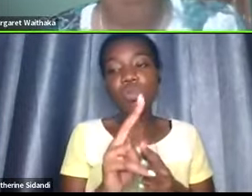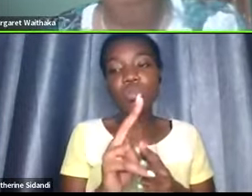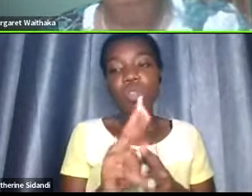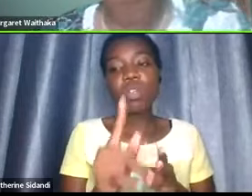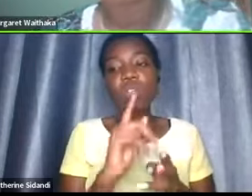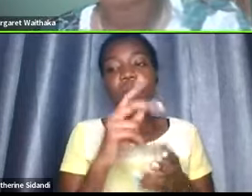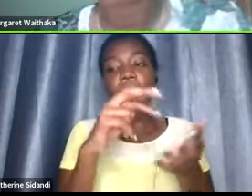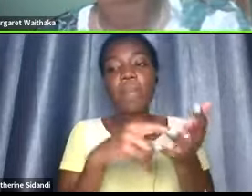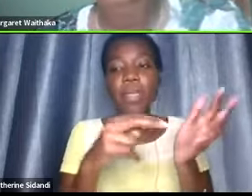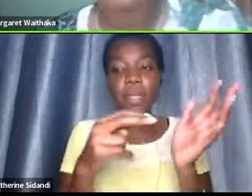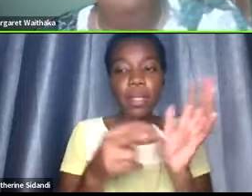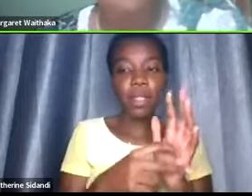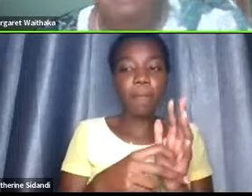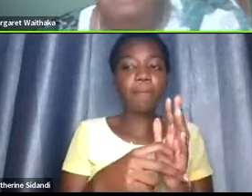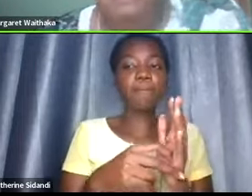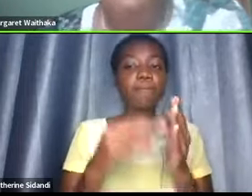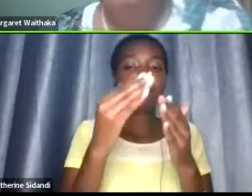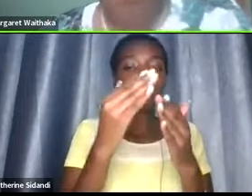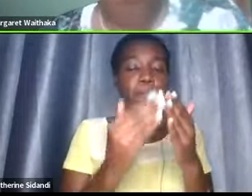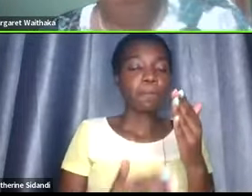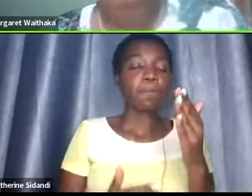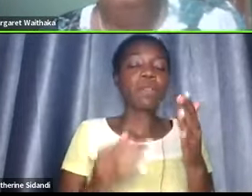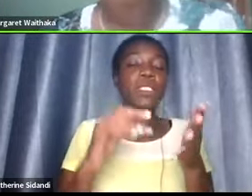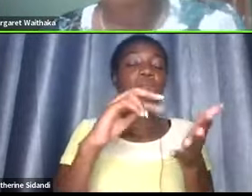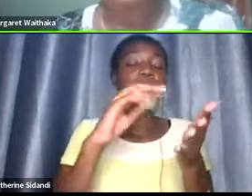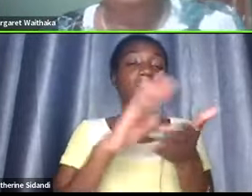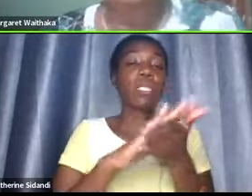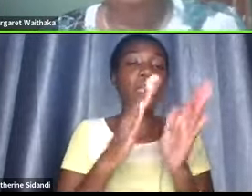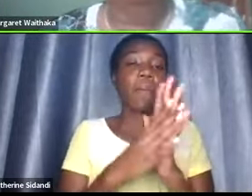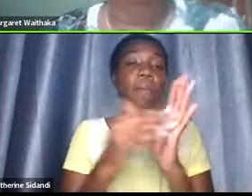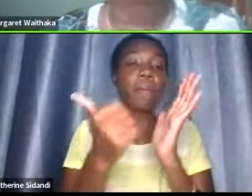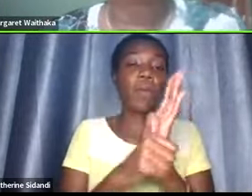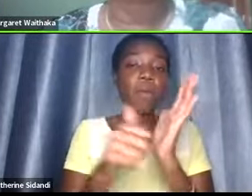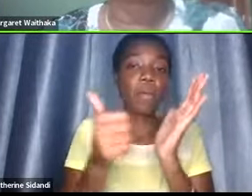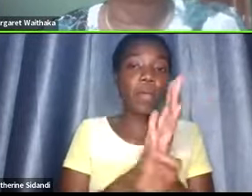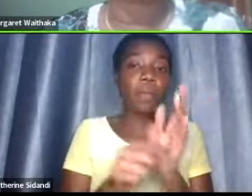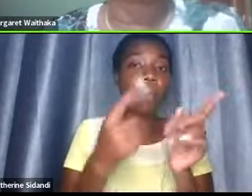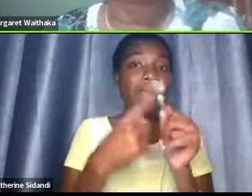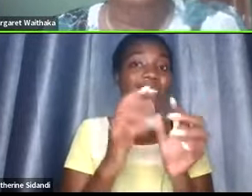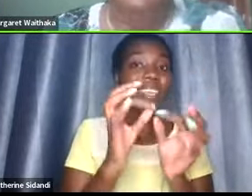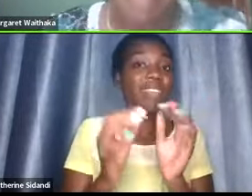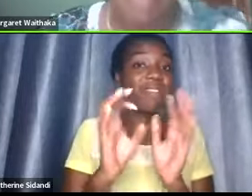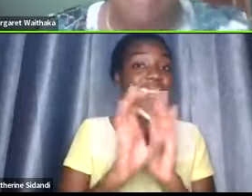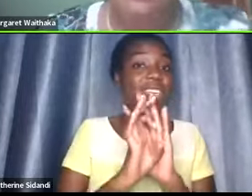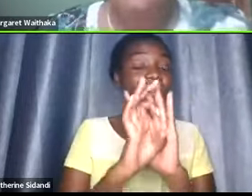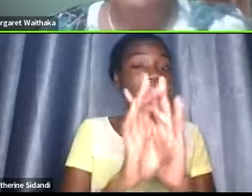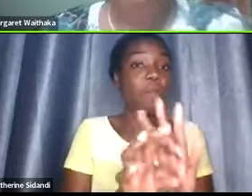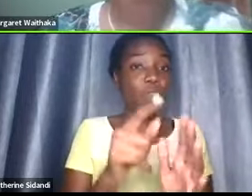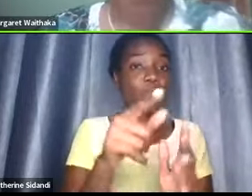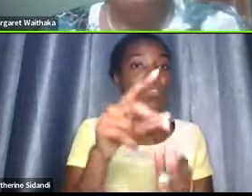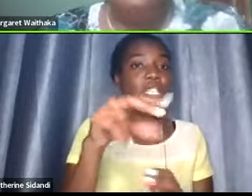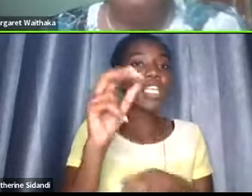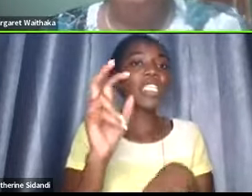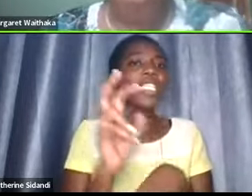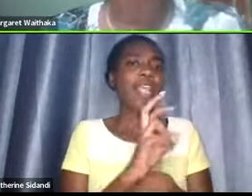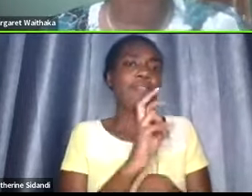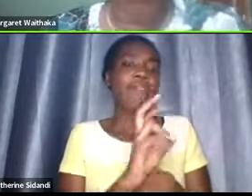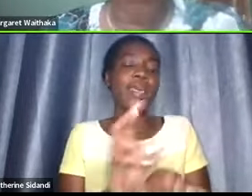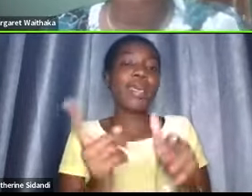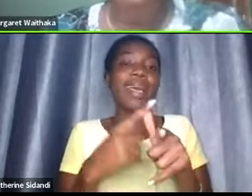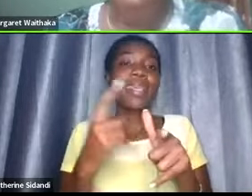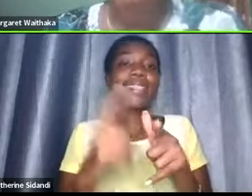the clusters now become a problem. But if, for example, you are going to take survey, and your cluster